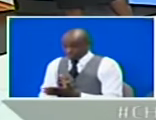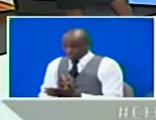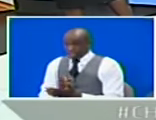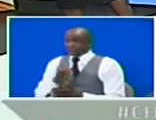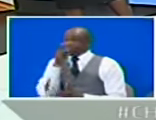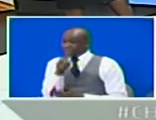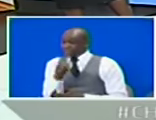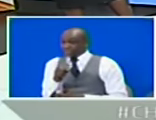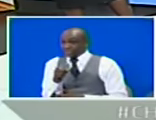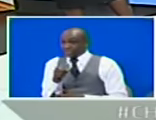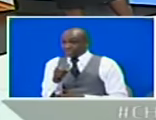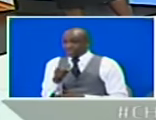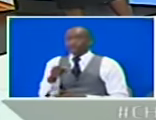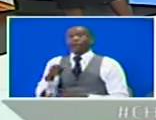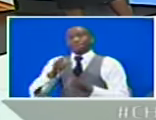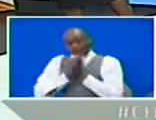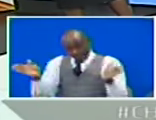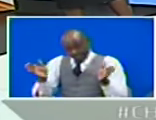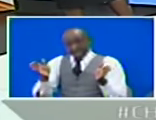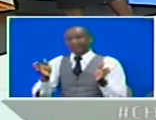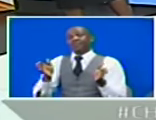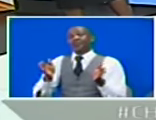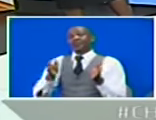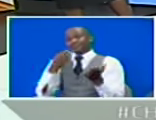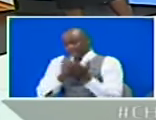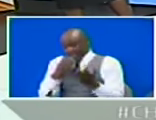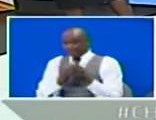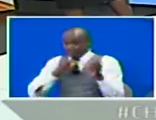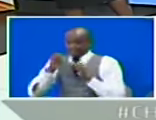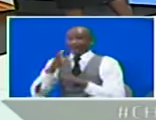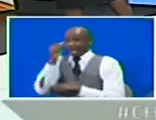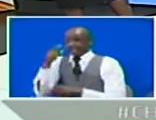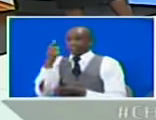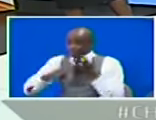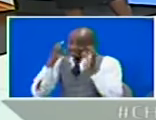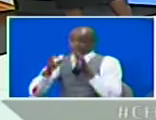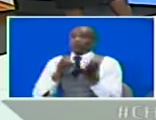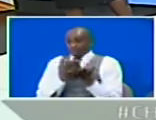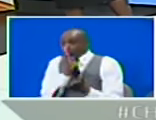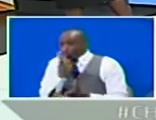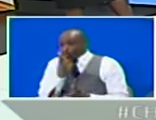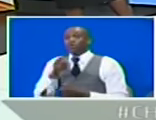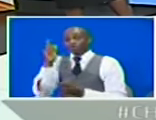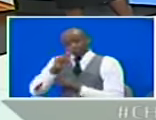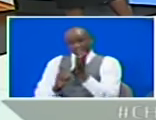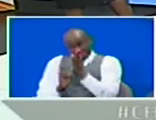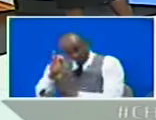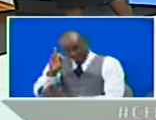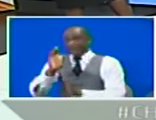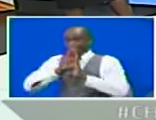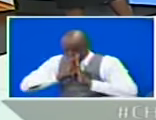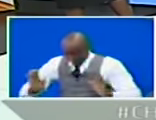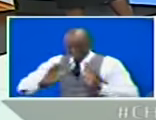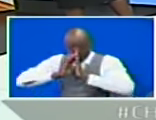law, just the Public Finance Management Act, says that if we are going to borrow, put that money into development and